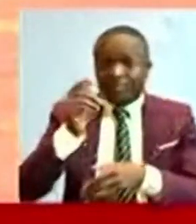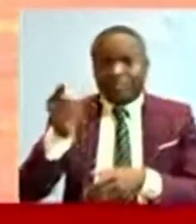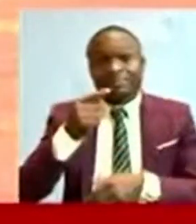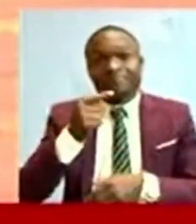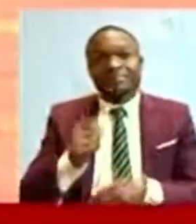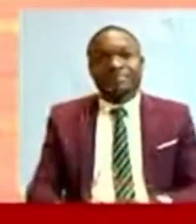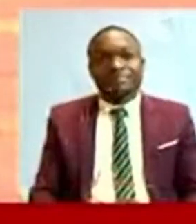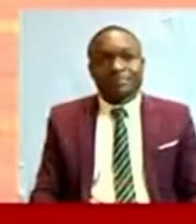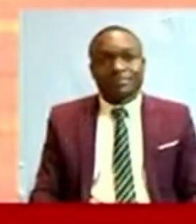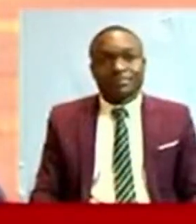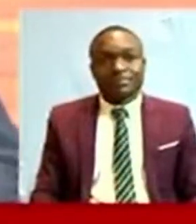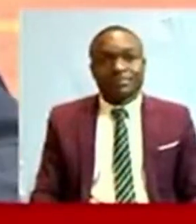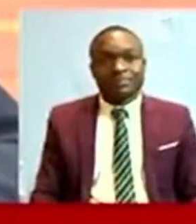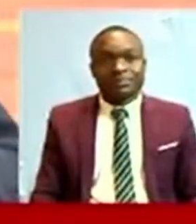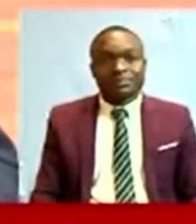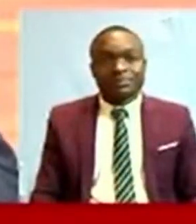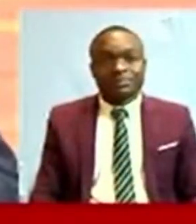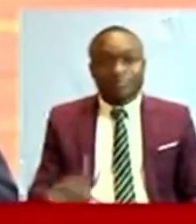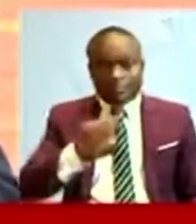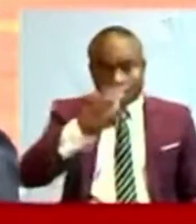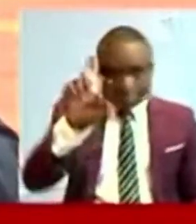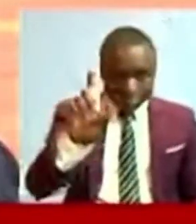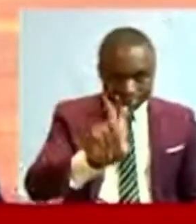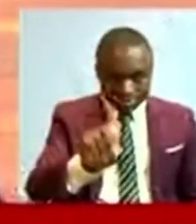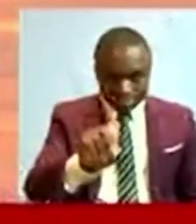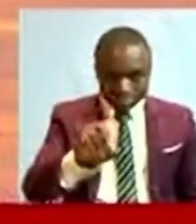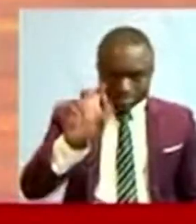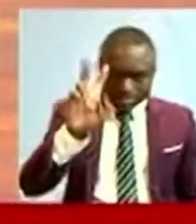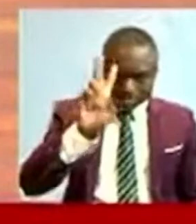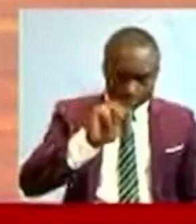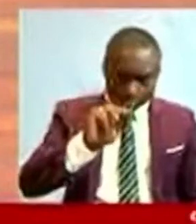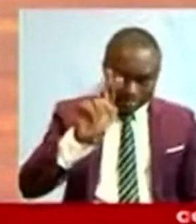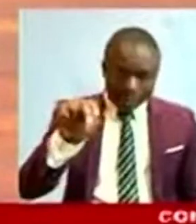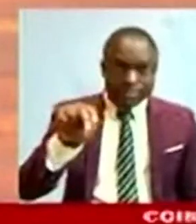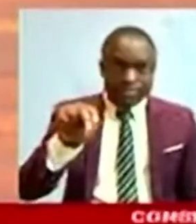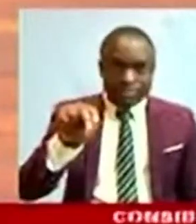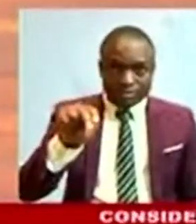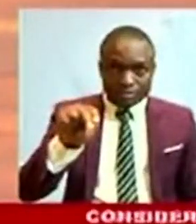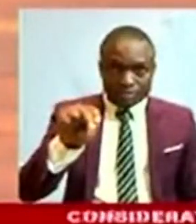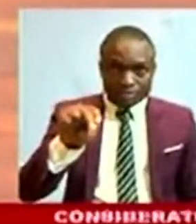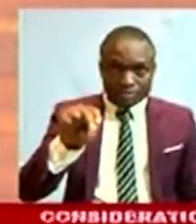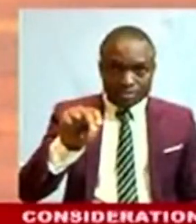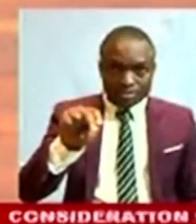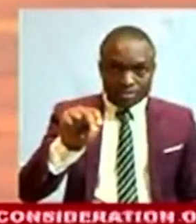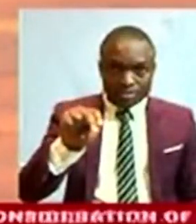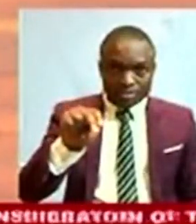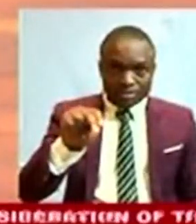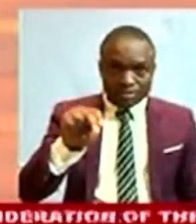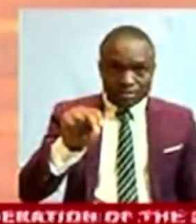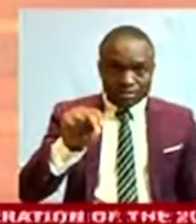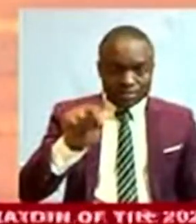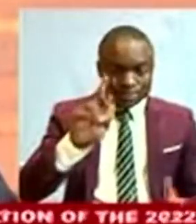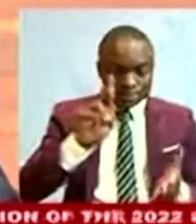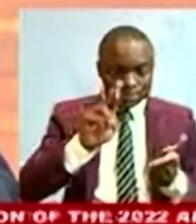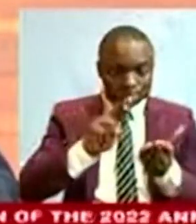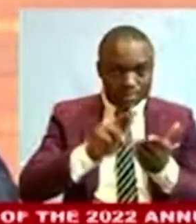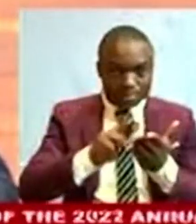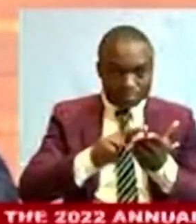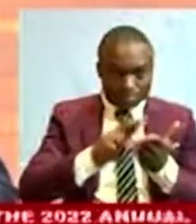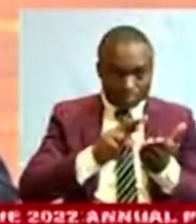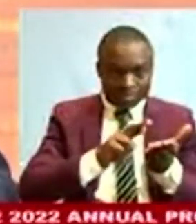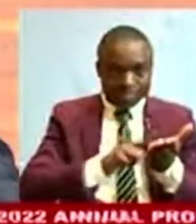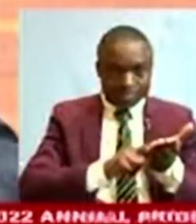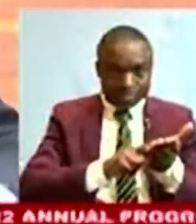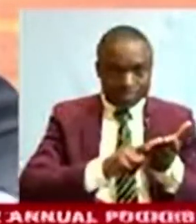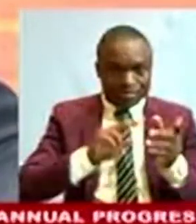to dispute and question this 22 annual progress report, except